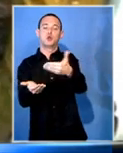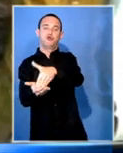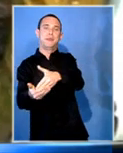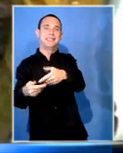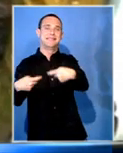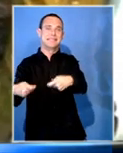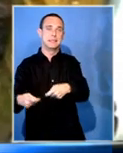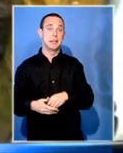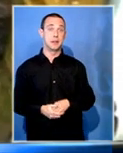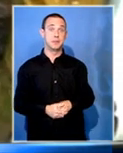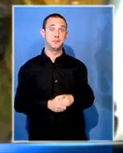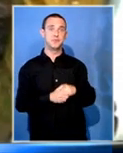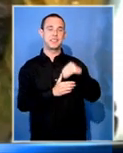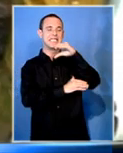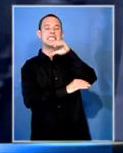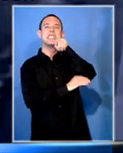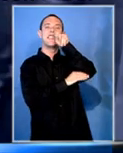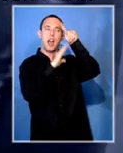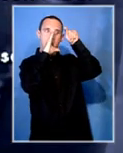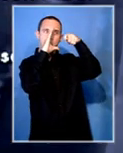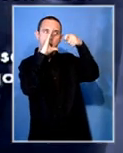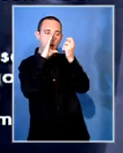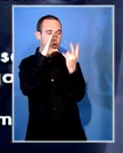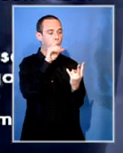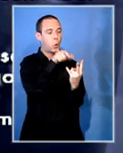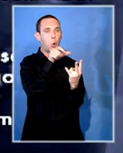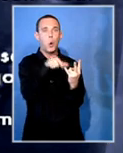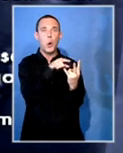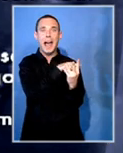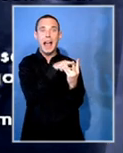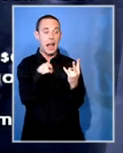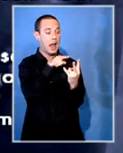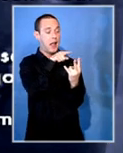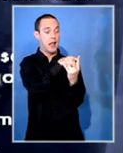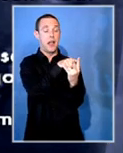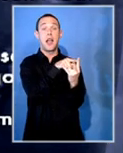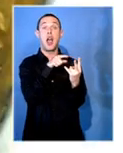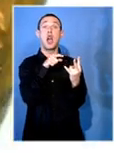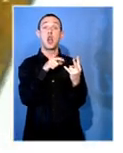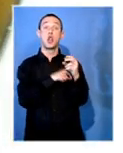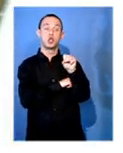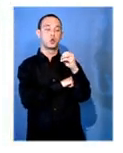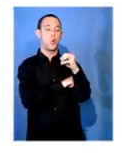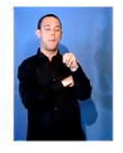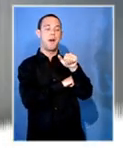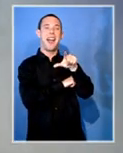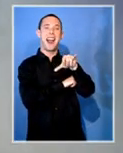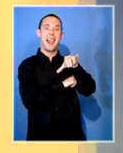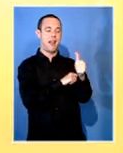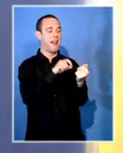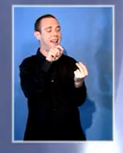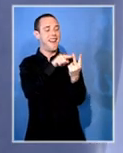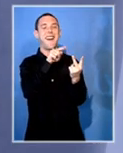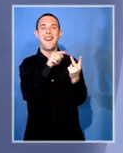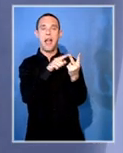The men entering a building in Nairobi through the basement. Aden Dek from Somalia and Kenya's Abdikadir Haret Mohammed arrive